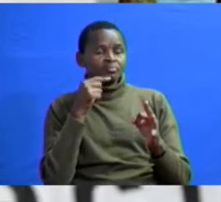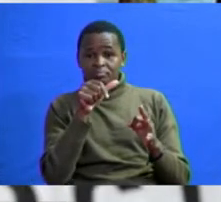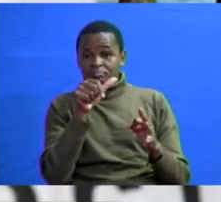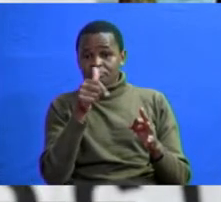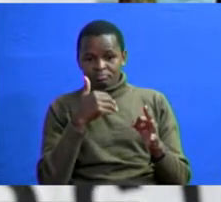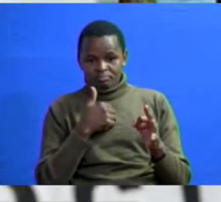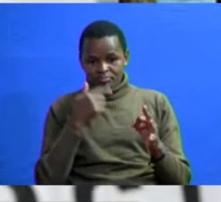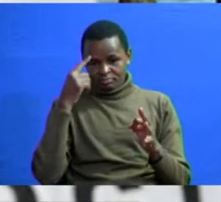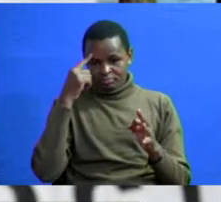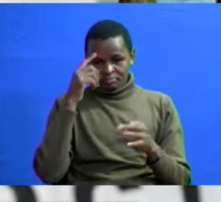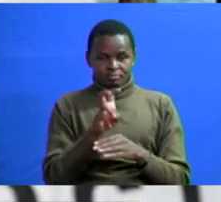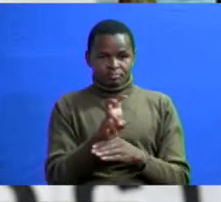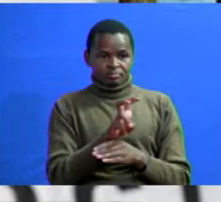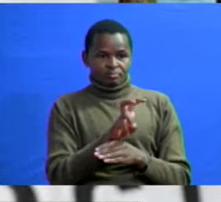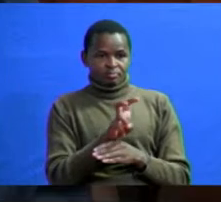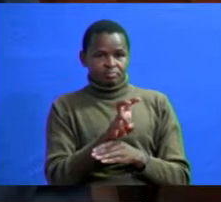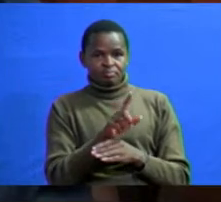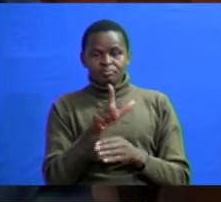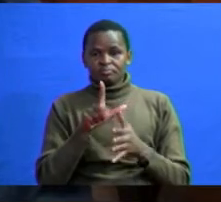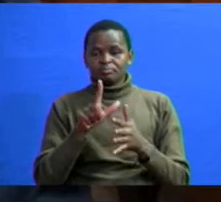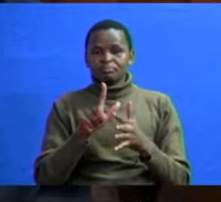who were supervising the starvation.